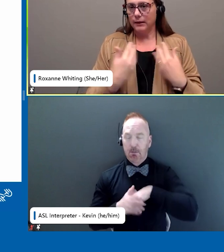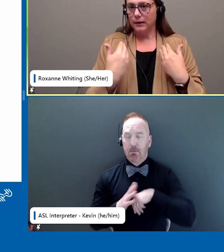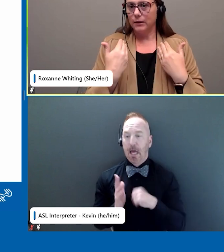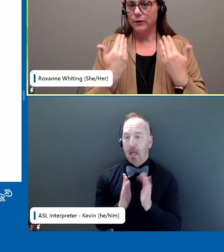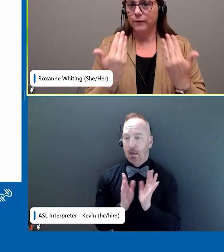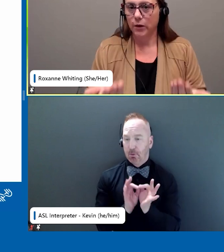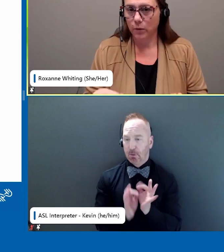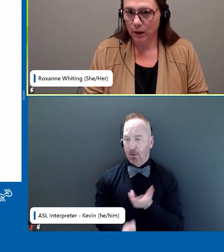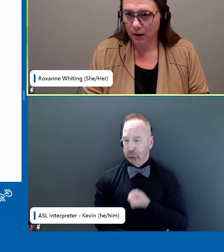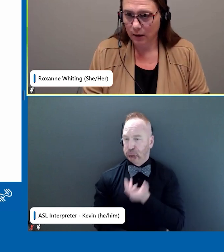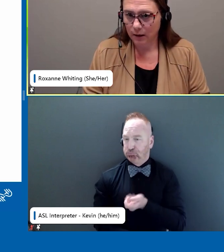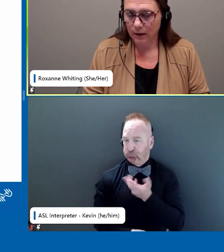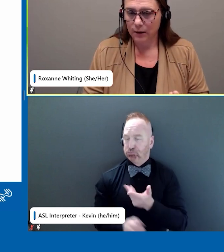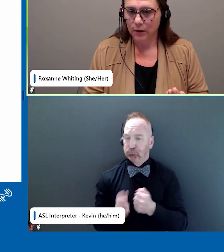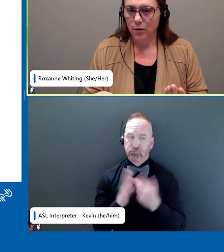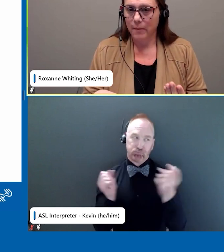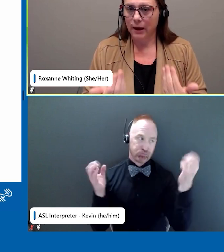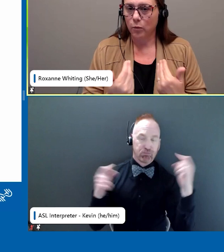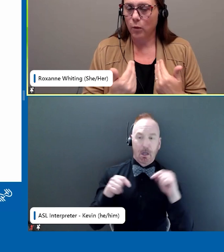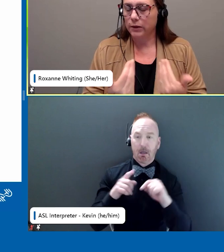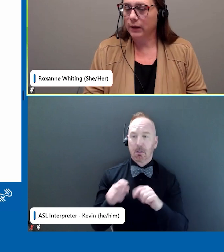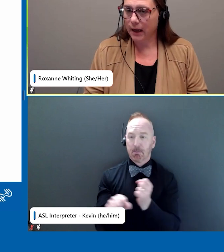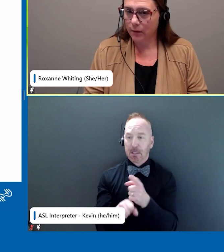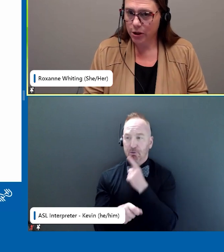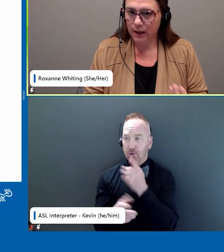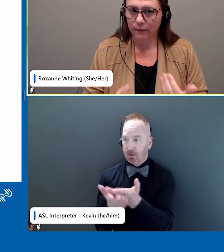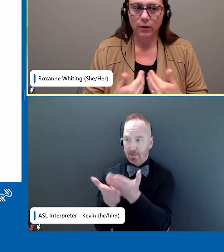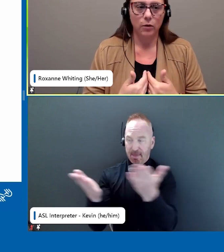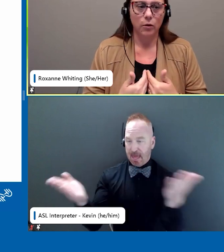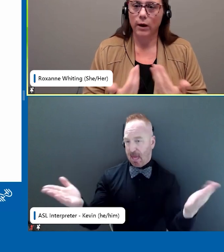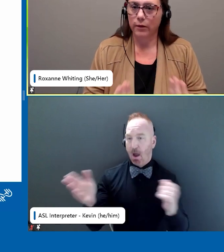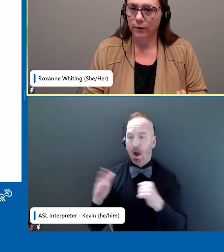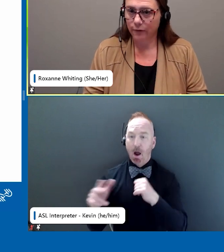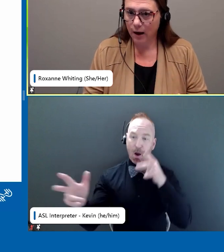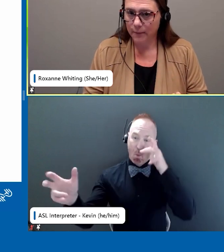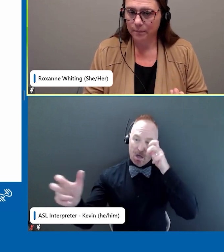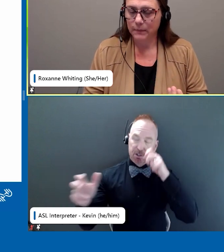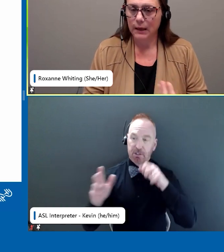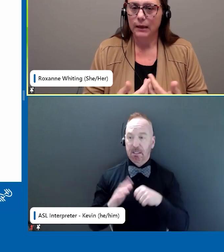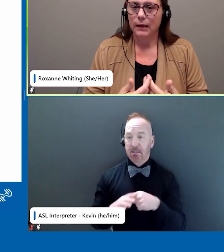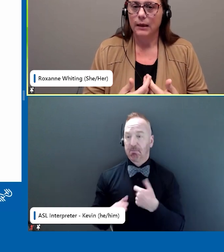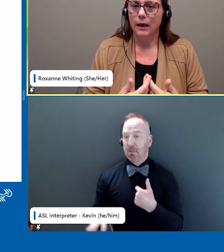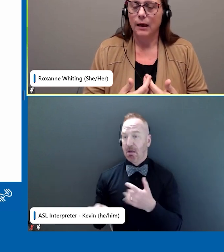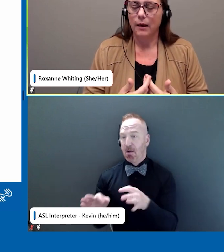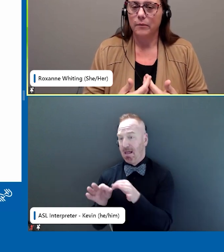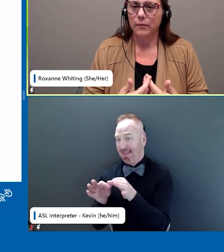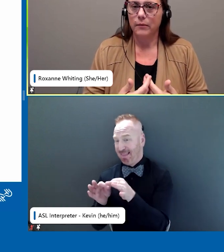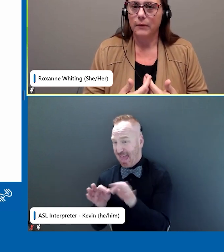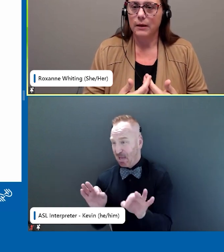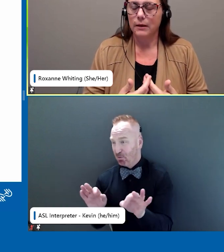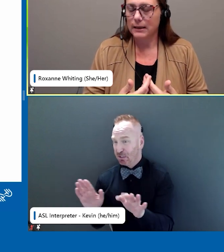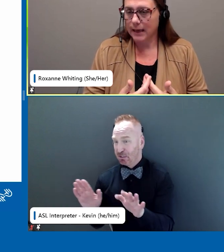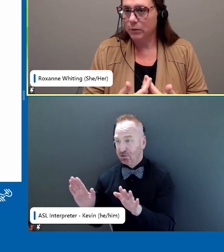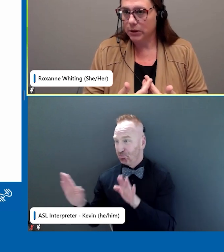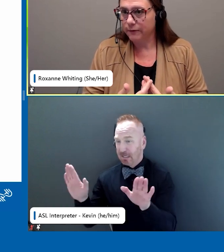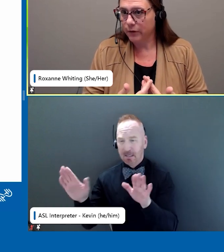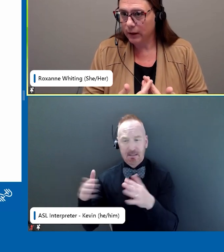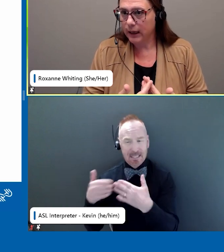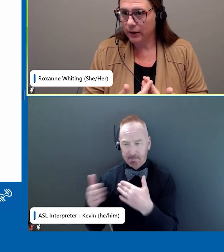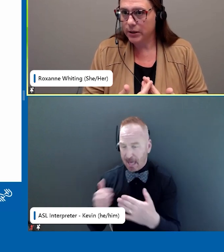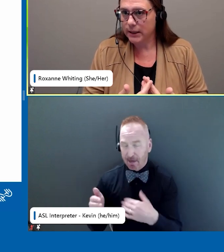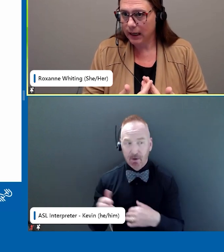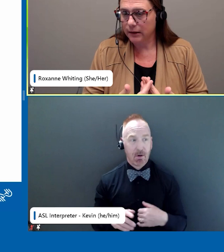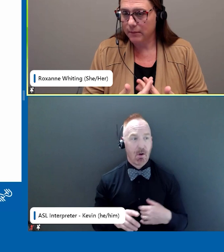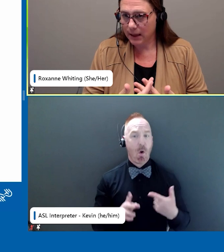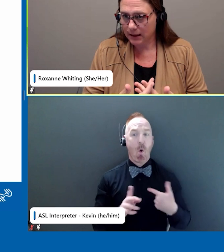that the viewer, no matter what their language level or where they're from, um, is able to